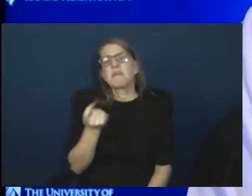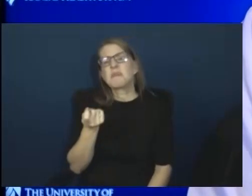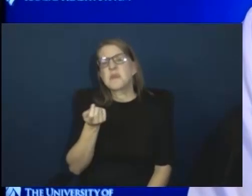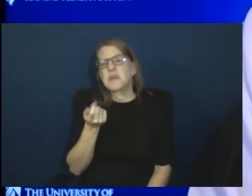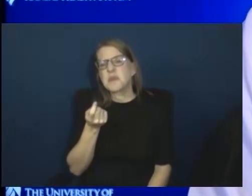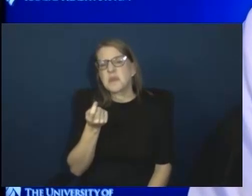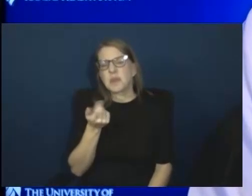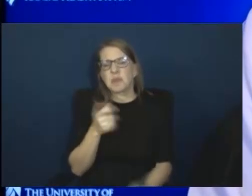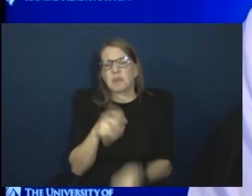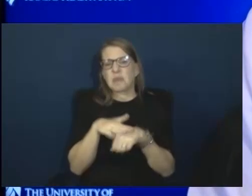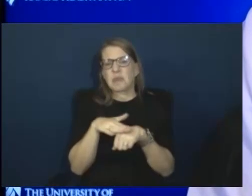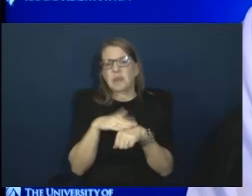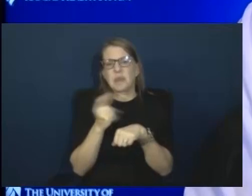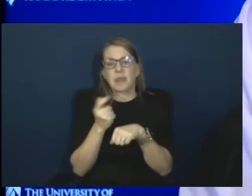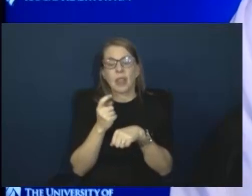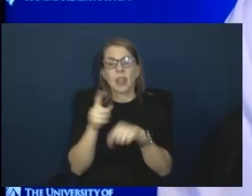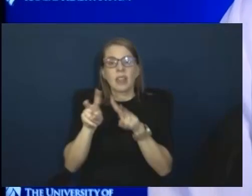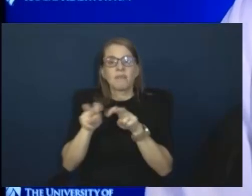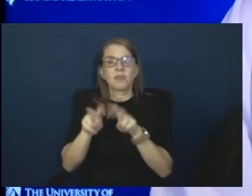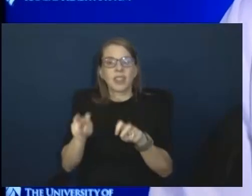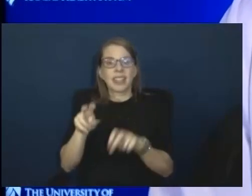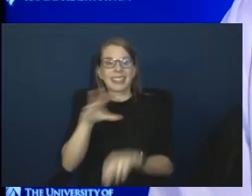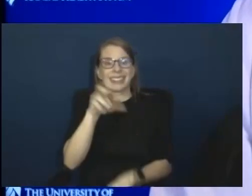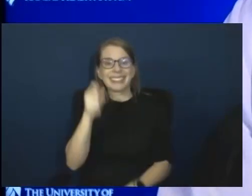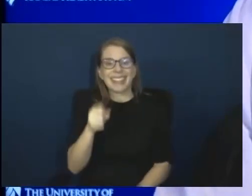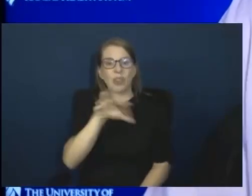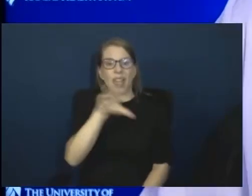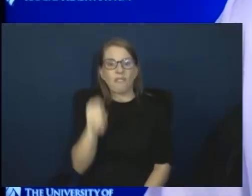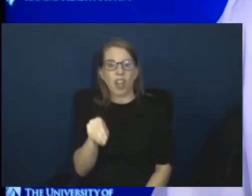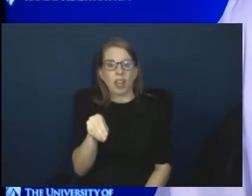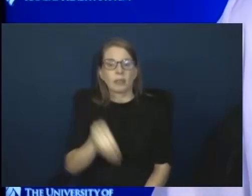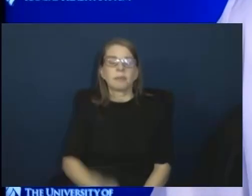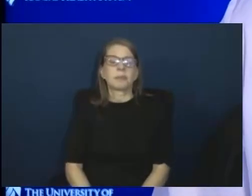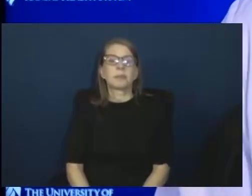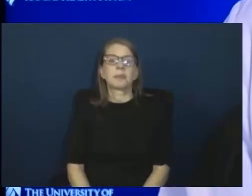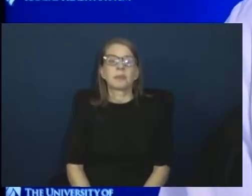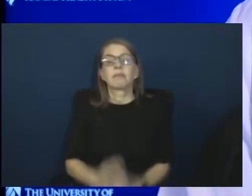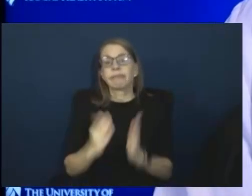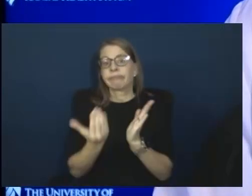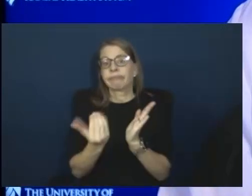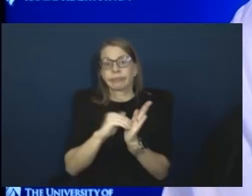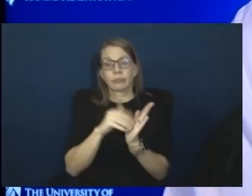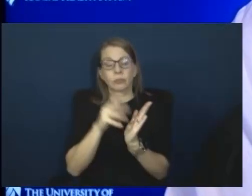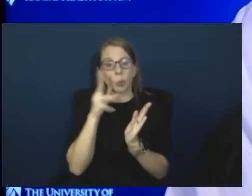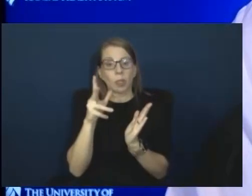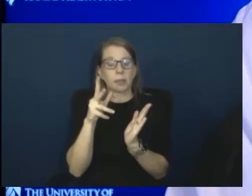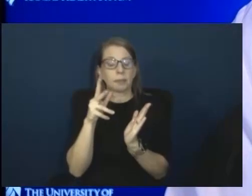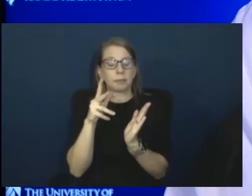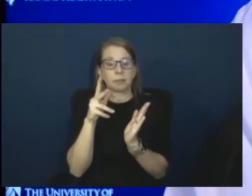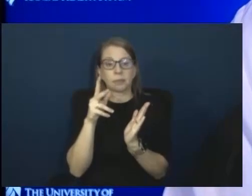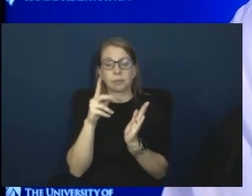one that they're looking at in South Africa. Again, we are going to see variants come up